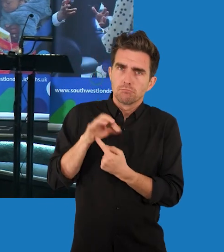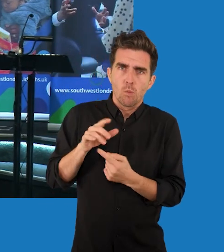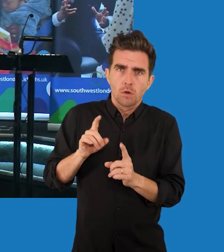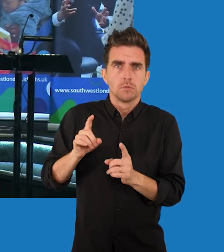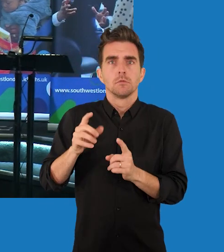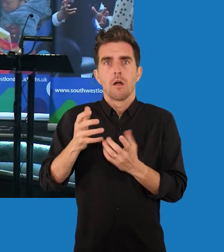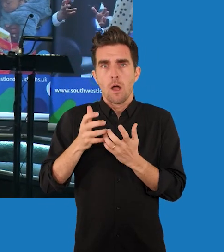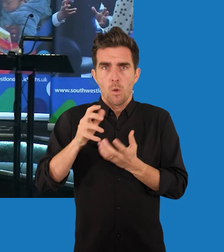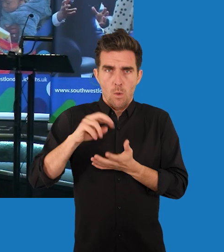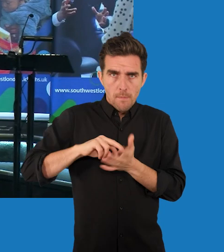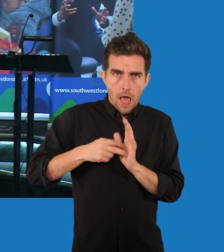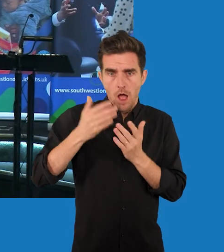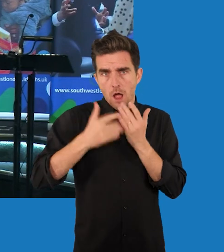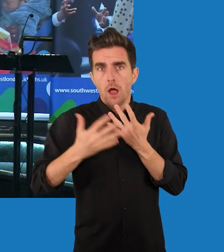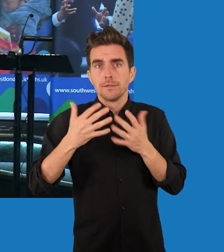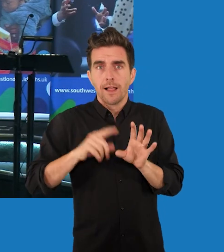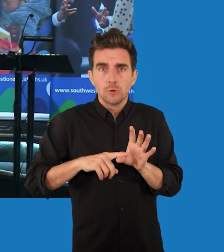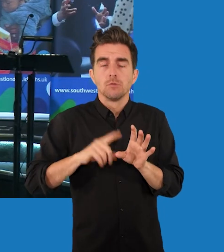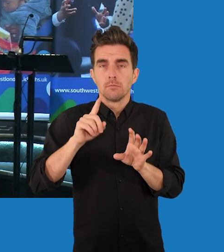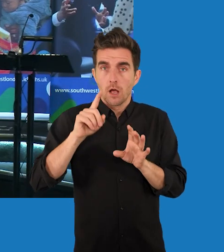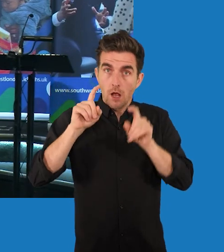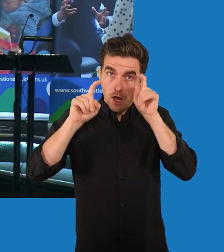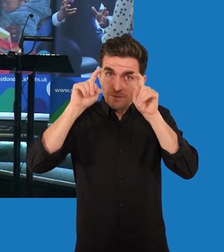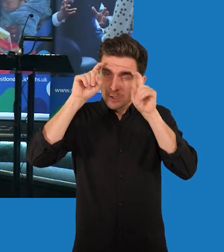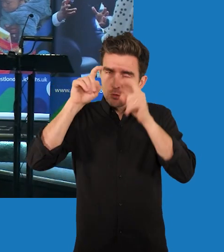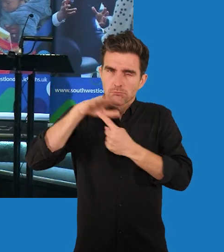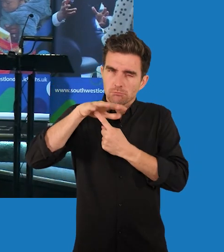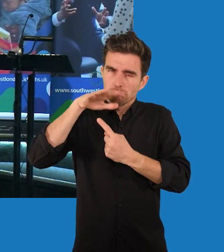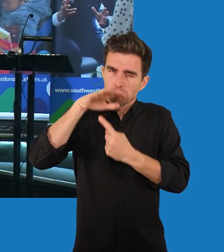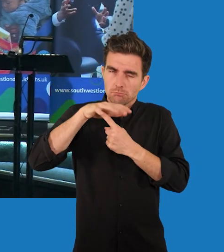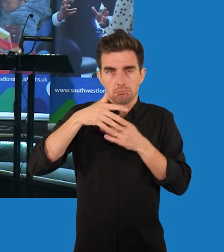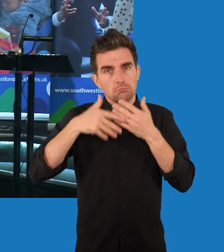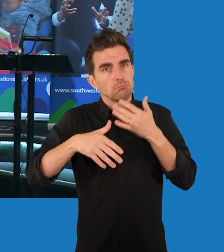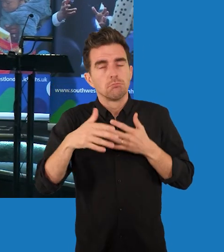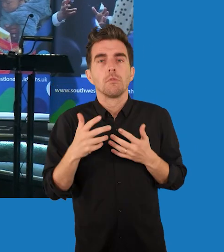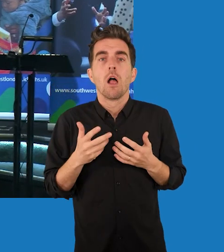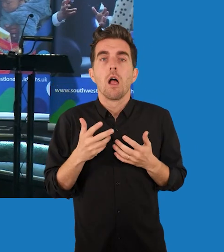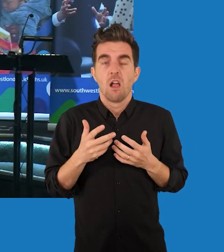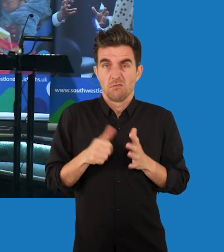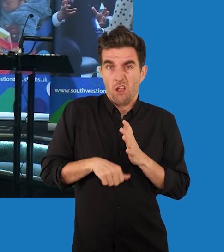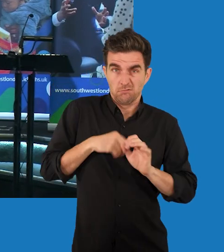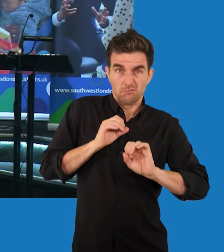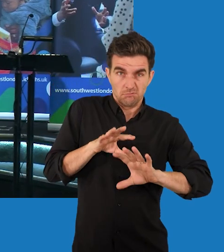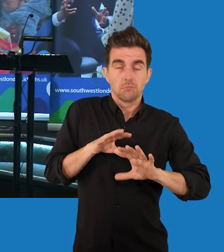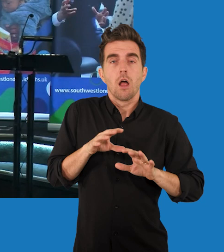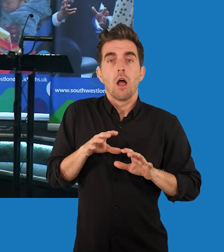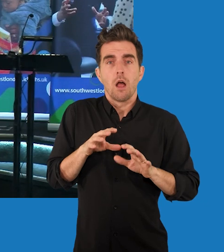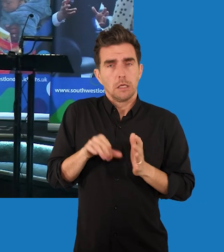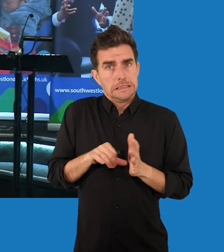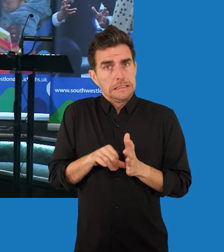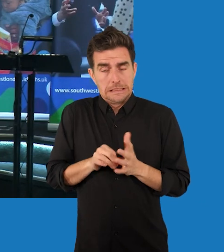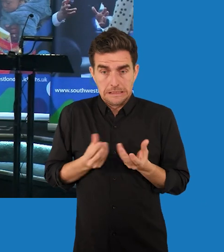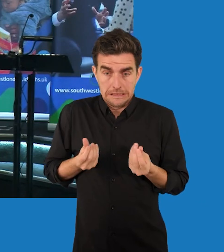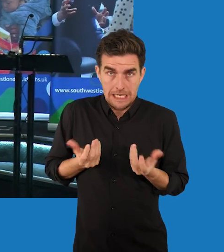we're anticipating those in advance of the 10-year plan. But these innovations are right at the heart of that. I said at the beginning we've